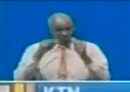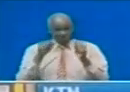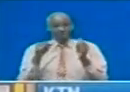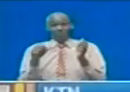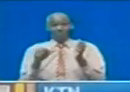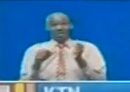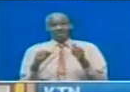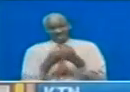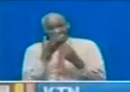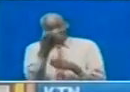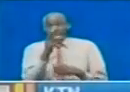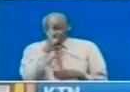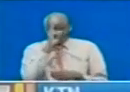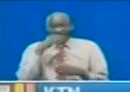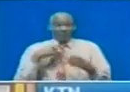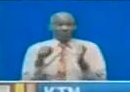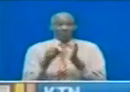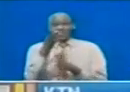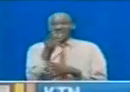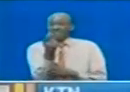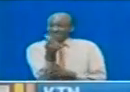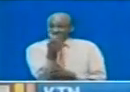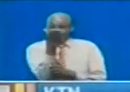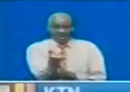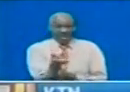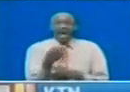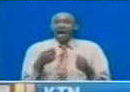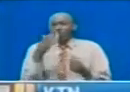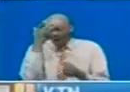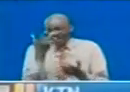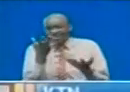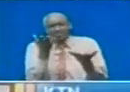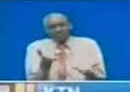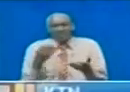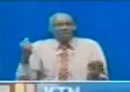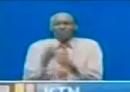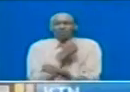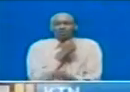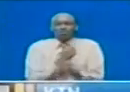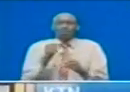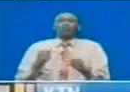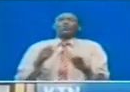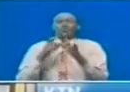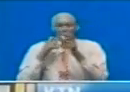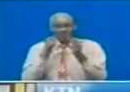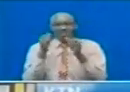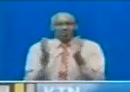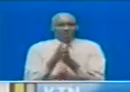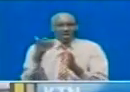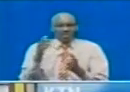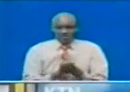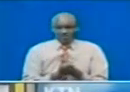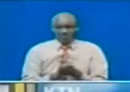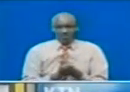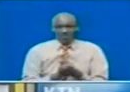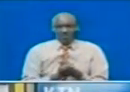befallen servicemen here. They are few in number, this often making it impossible for them to combat armed militia. We're human beings like